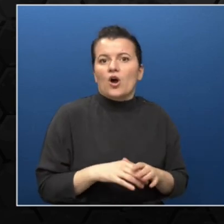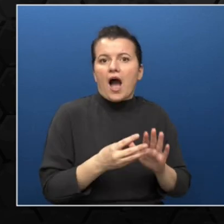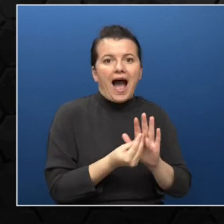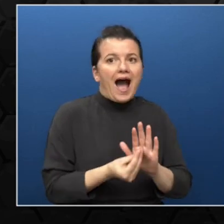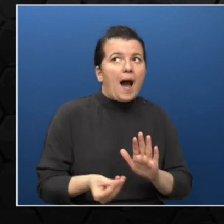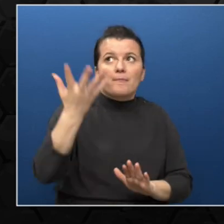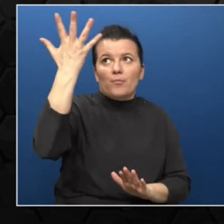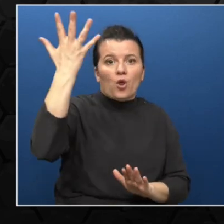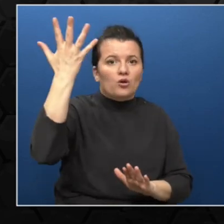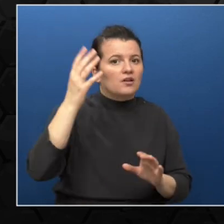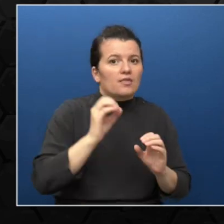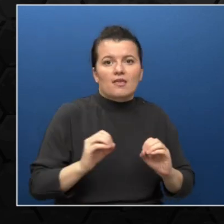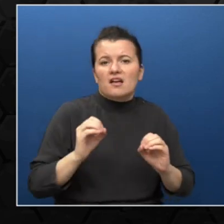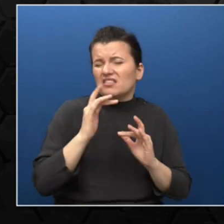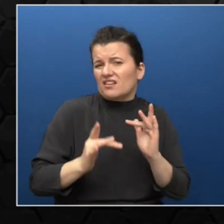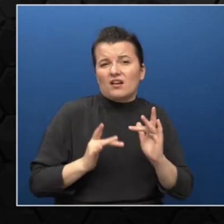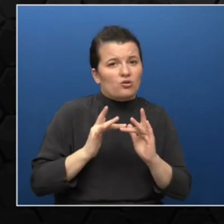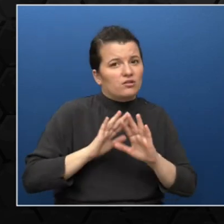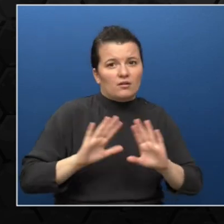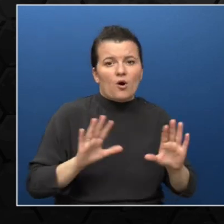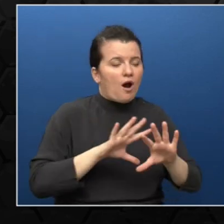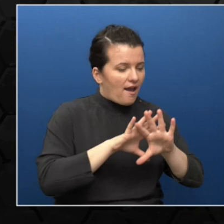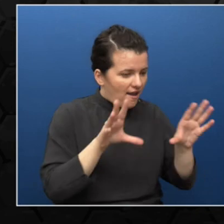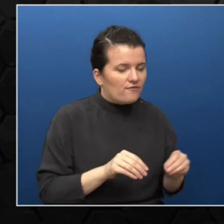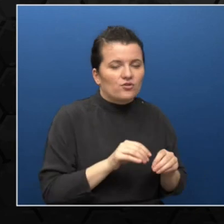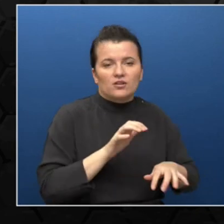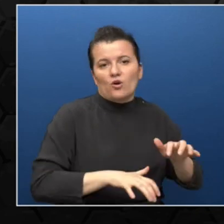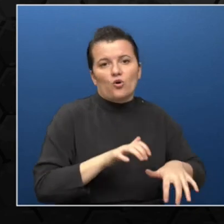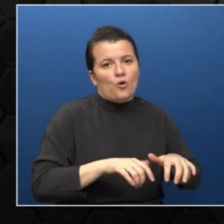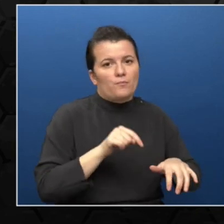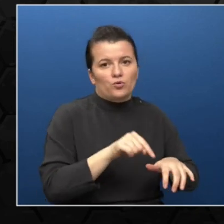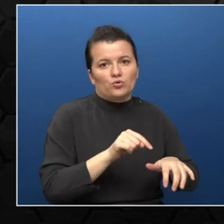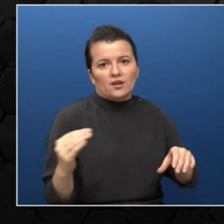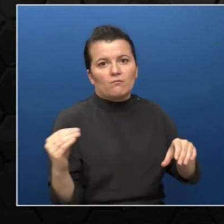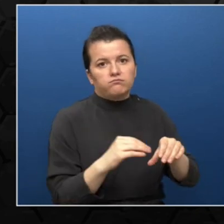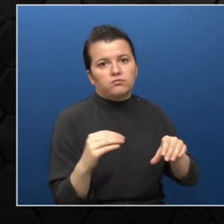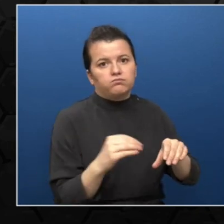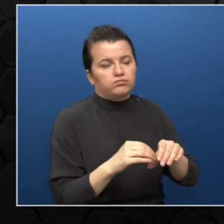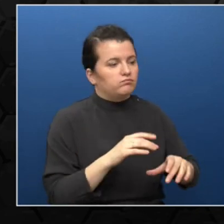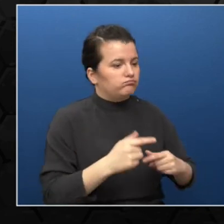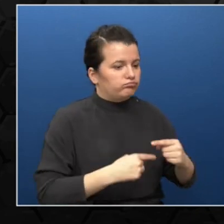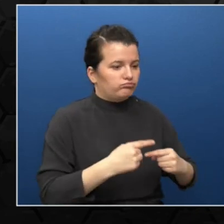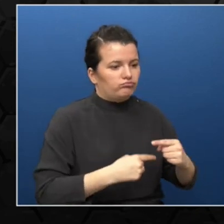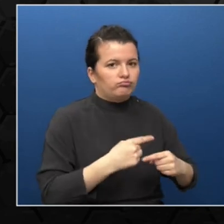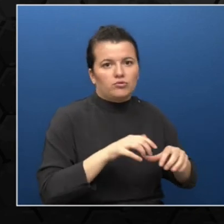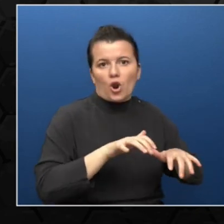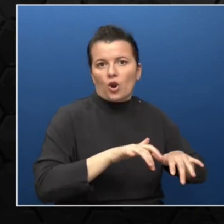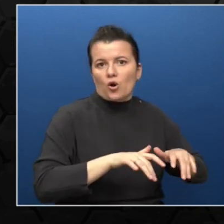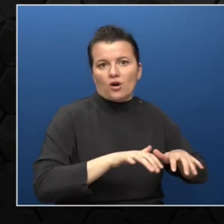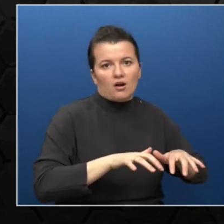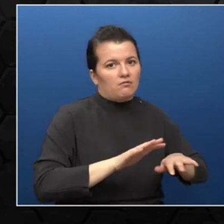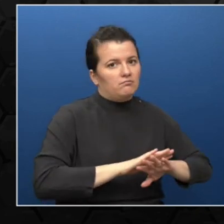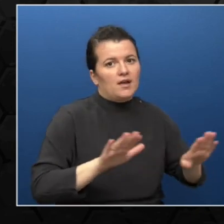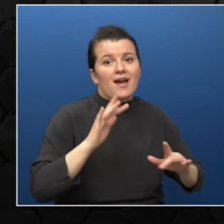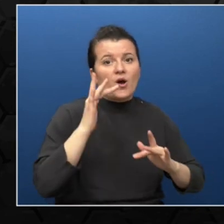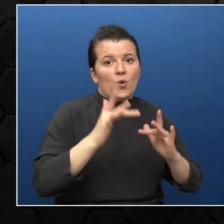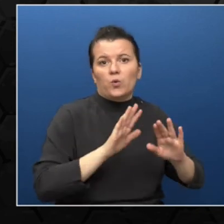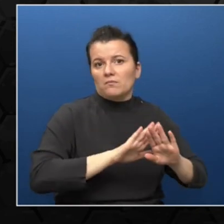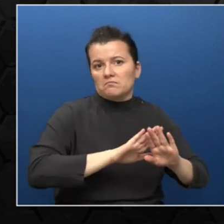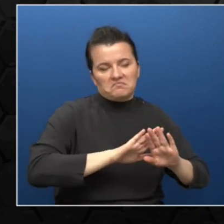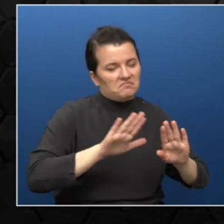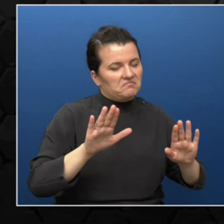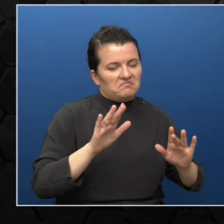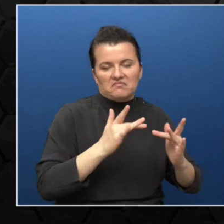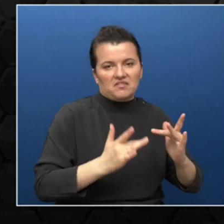to the internet. All the files remain locally. And then you could see the labeling screen is kind of your management tool. It